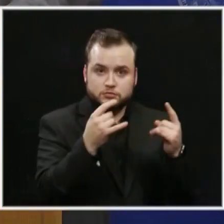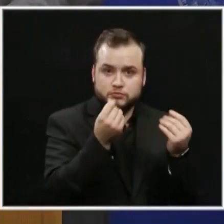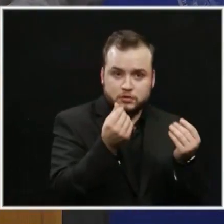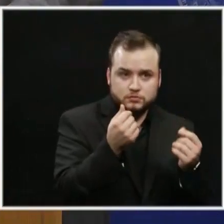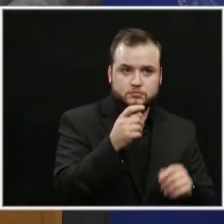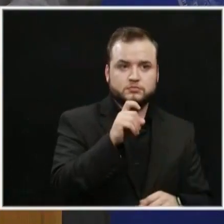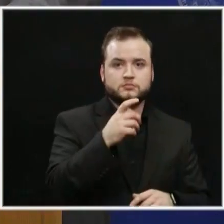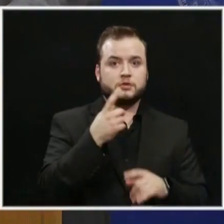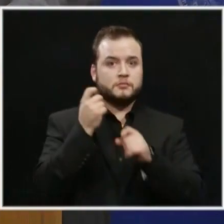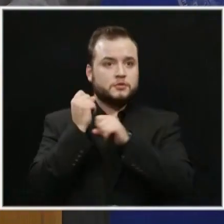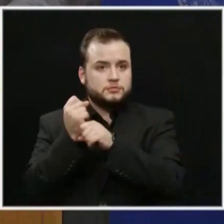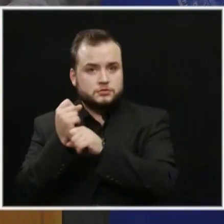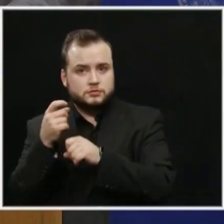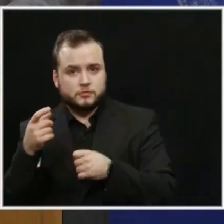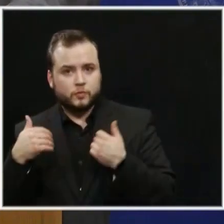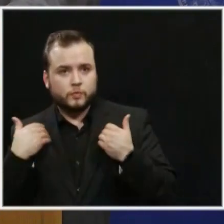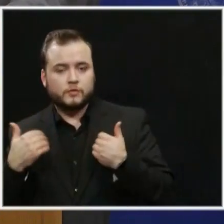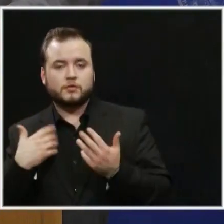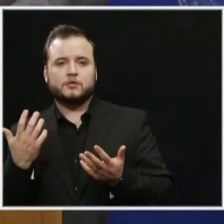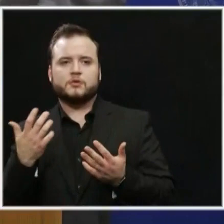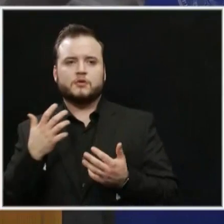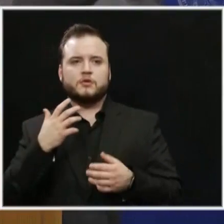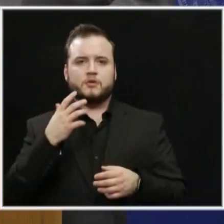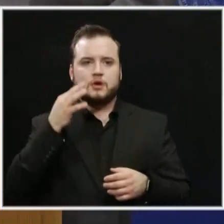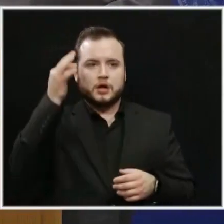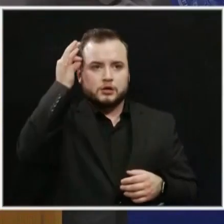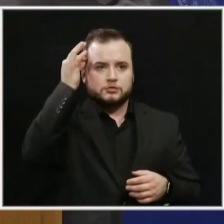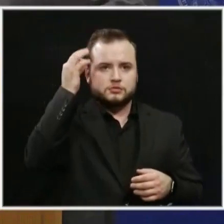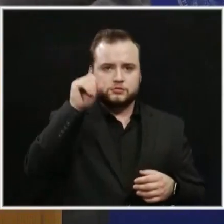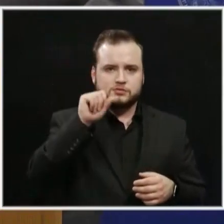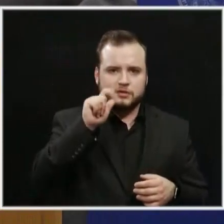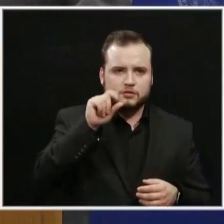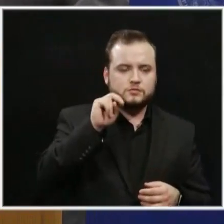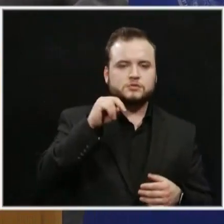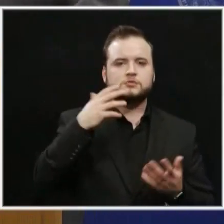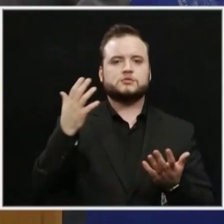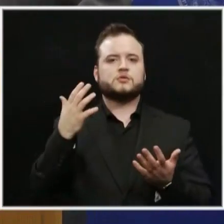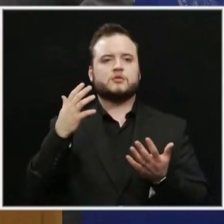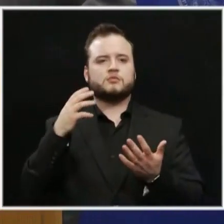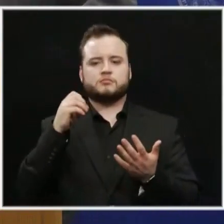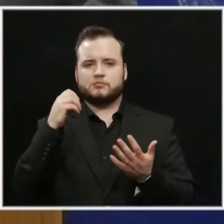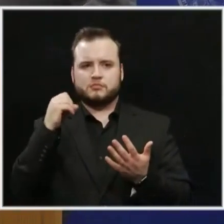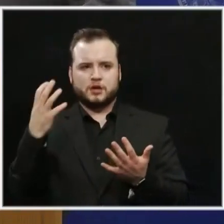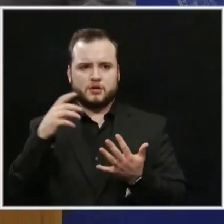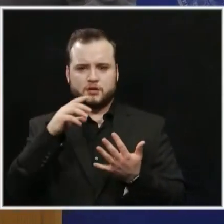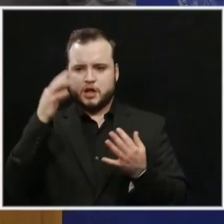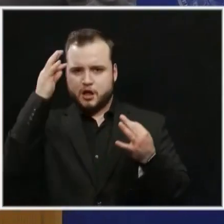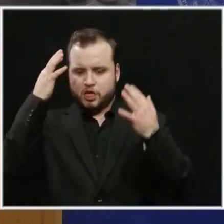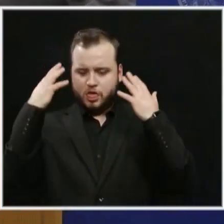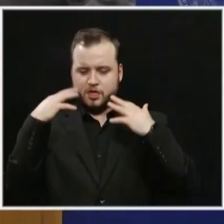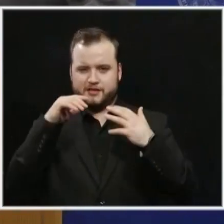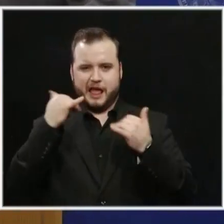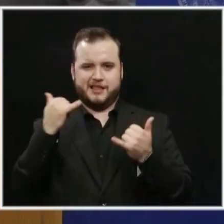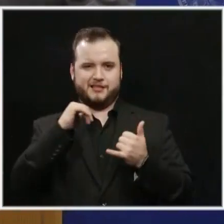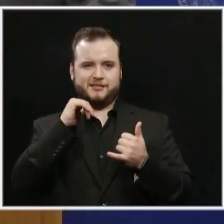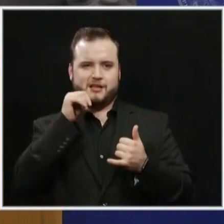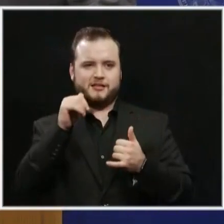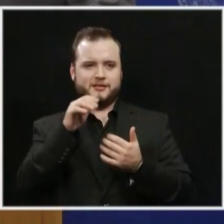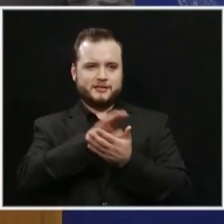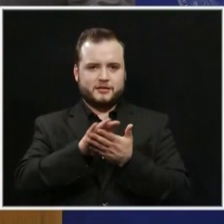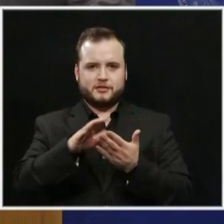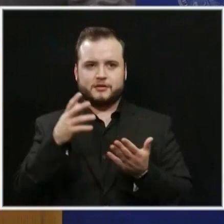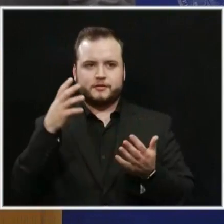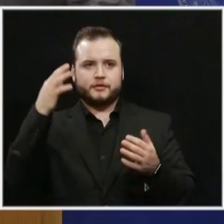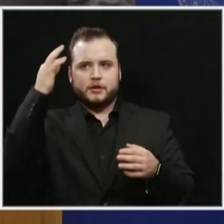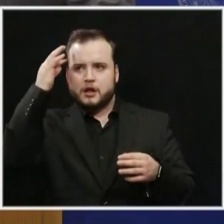things. And what about hair salons? A lot of people wondering when are they going to be able to cut or color their hair? I know people